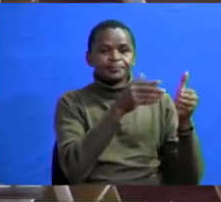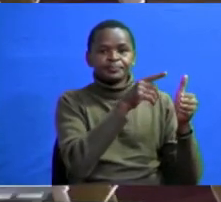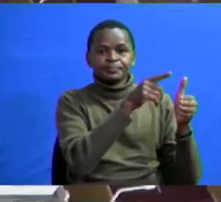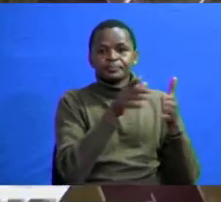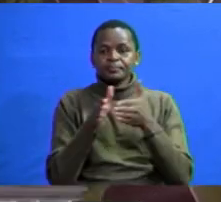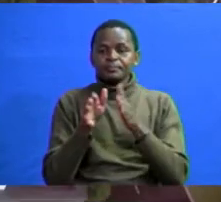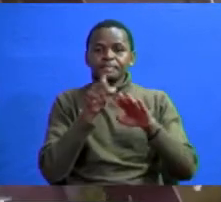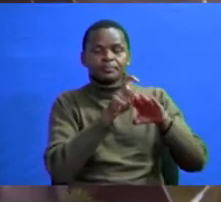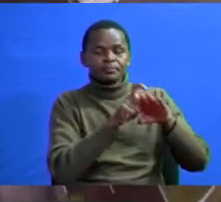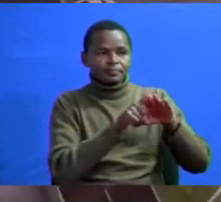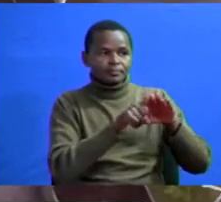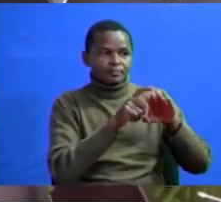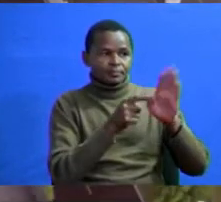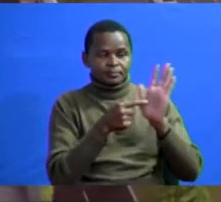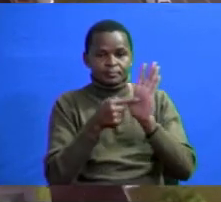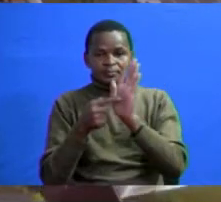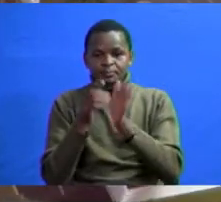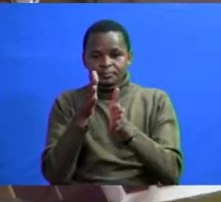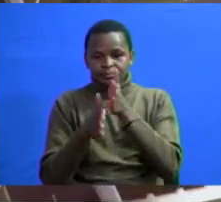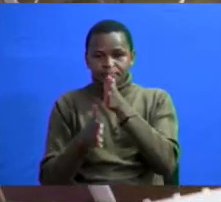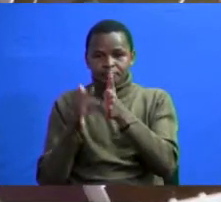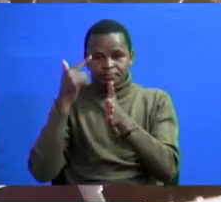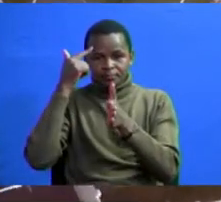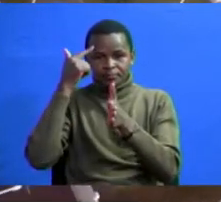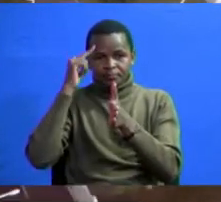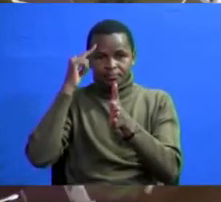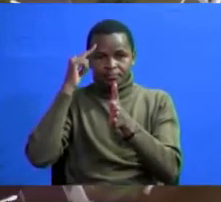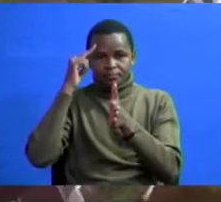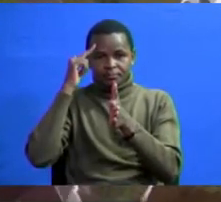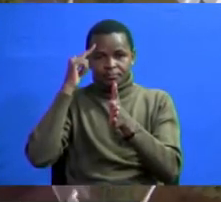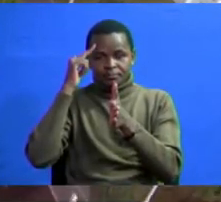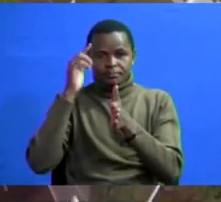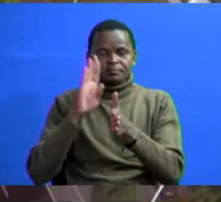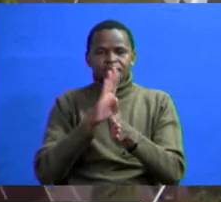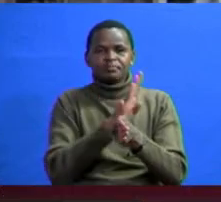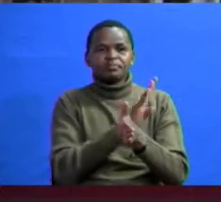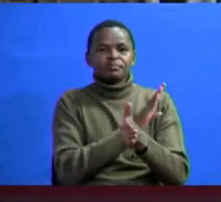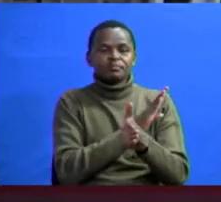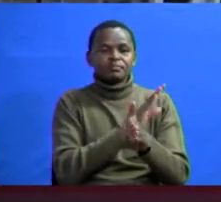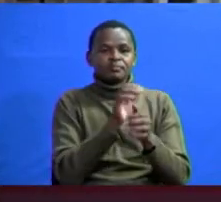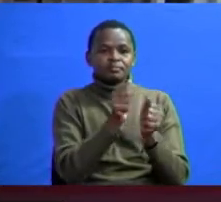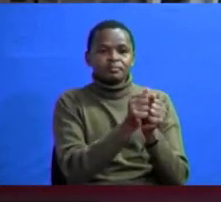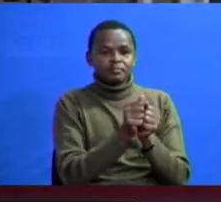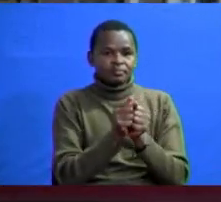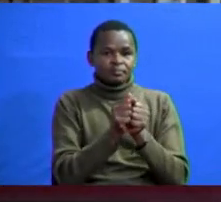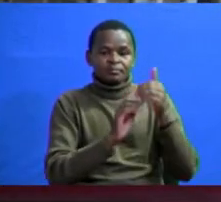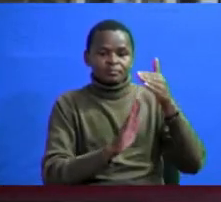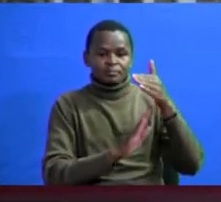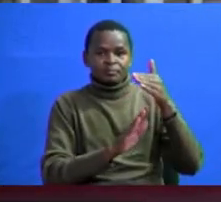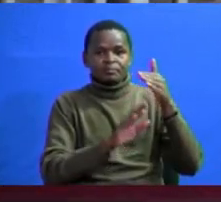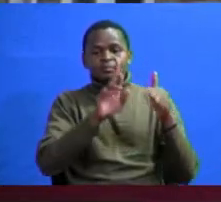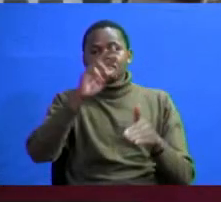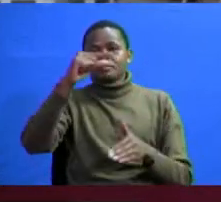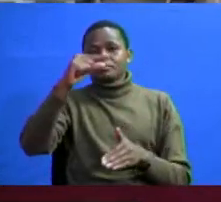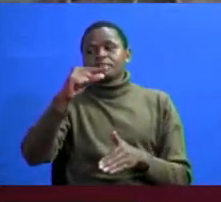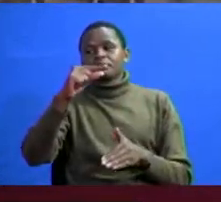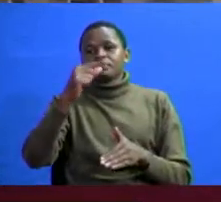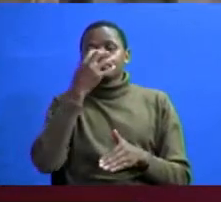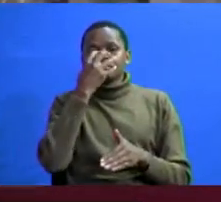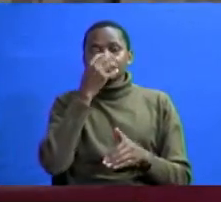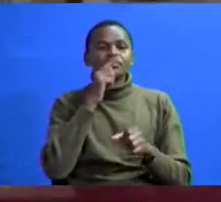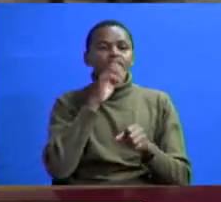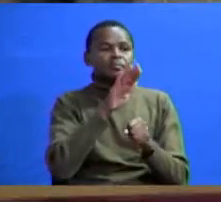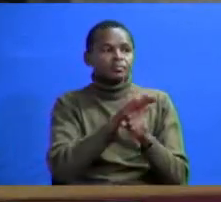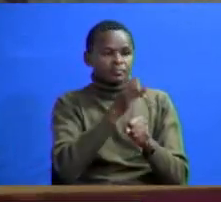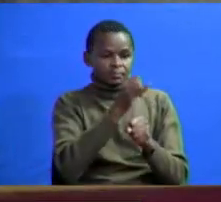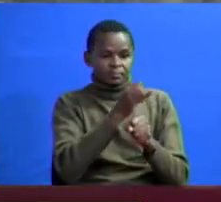Embu Expo to loud his plan for SMEs and hustlers aboard. Accompanied by his deputy Rigathi Gachagua, Ruto promised